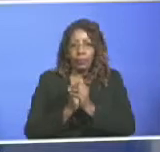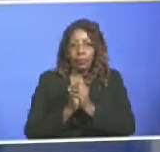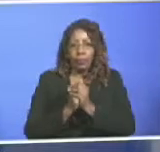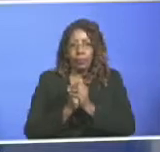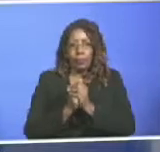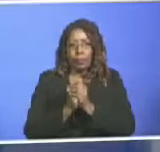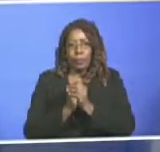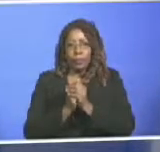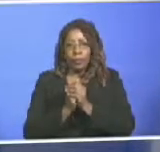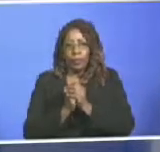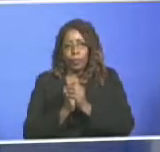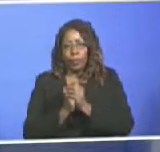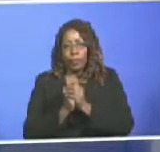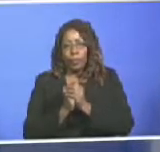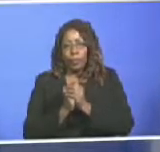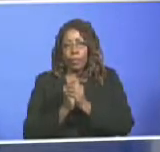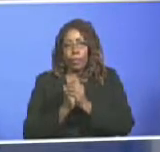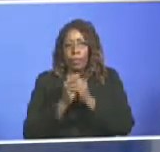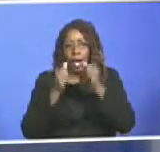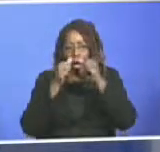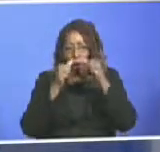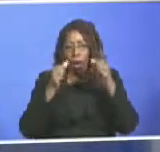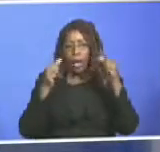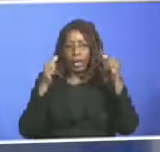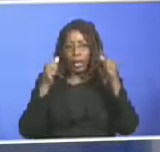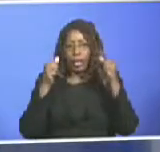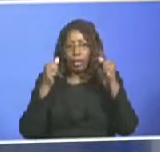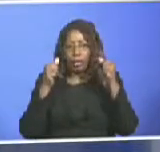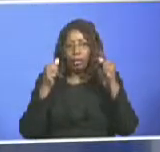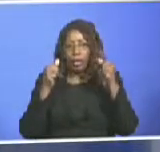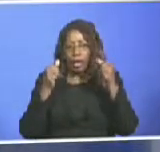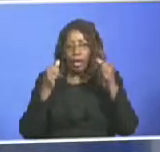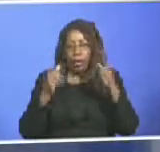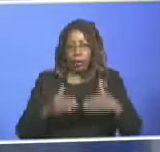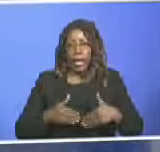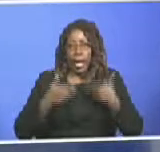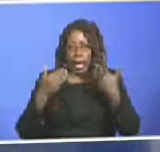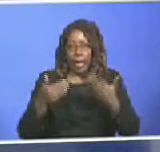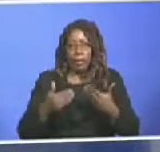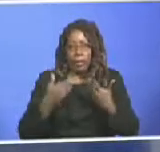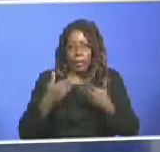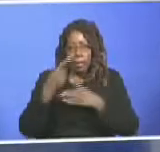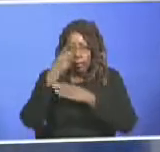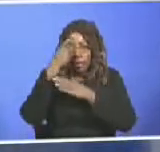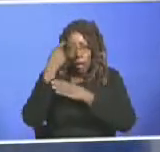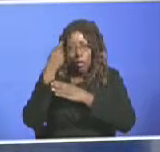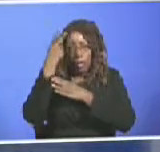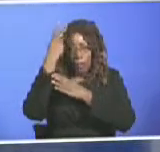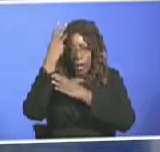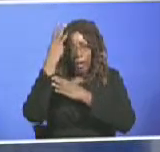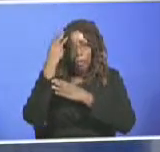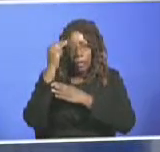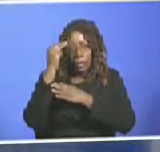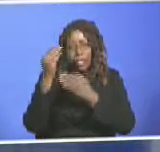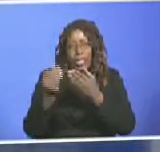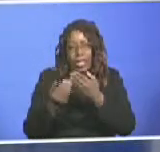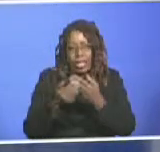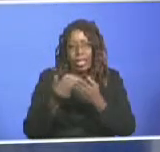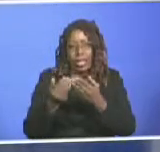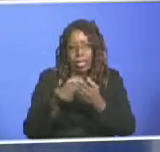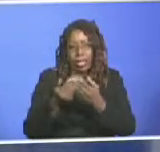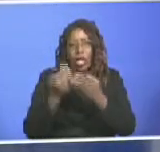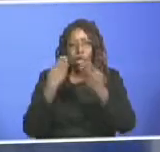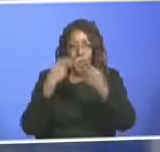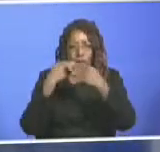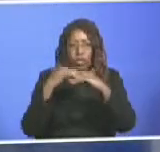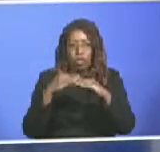Arawak vendors are breathing a sigh of relief after the Prime Minister loosened COVID-19 restrictions, allowing them to offer